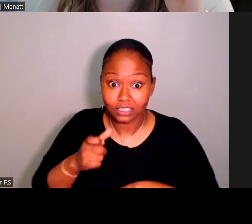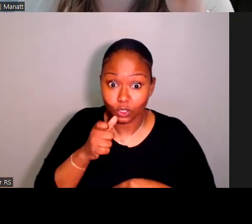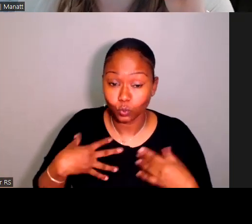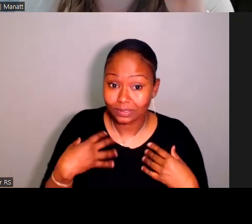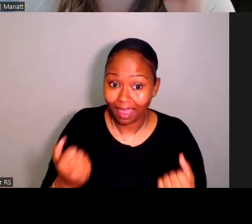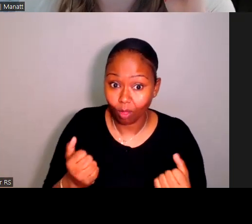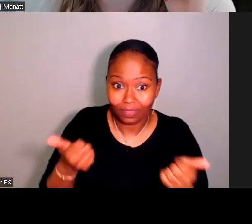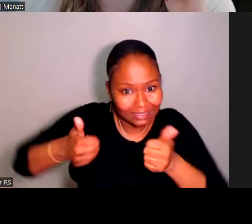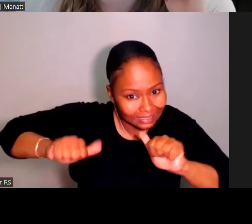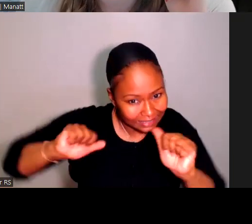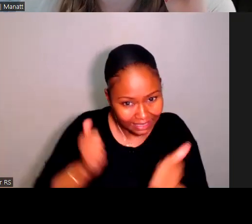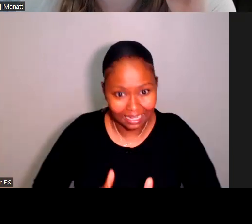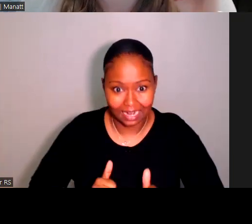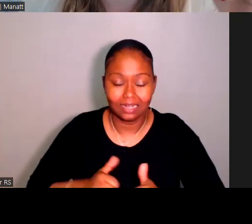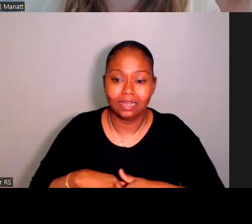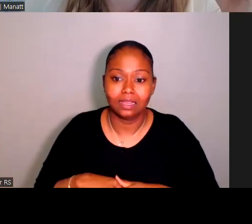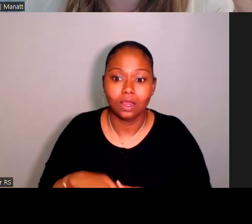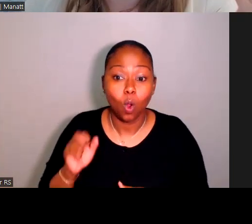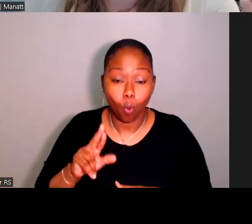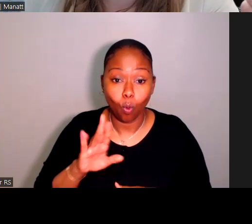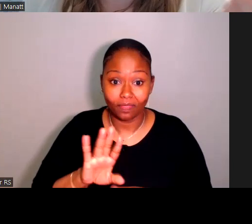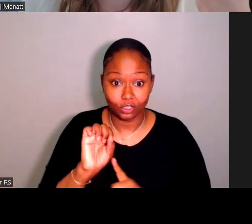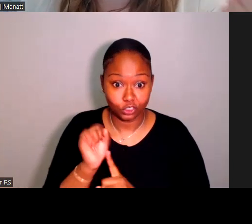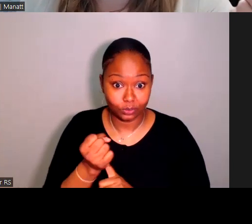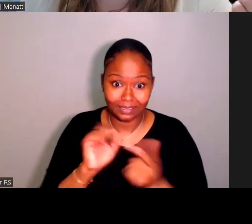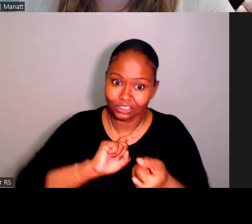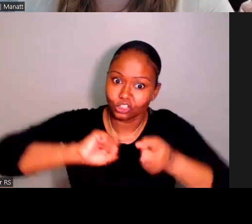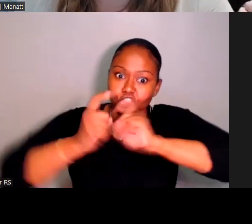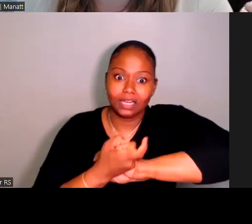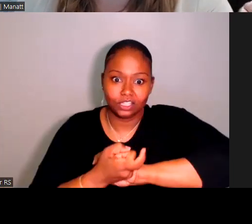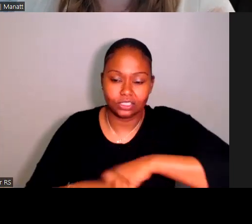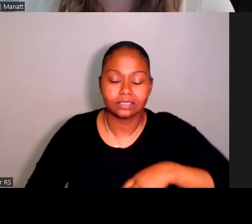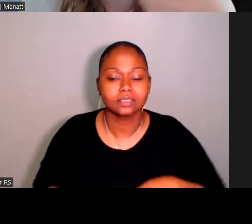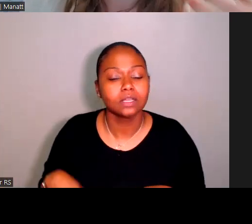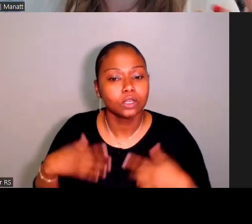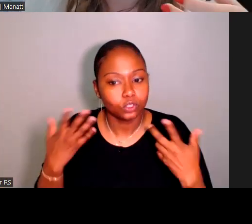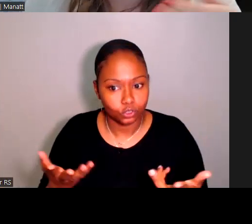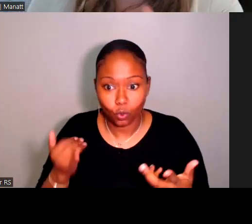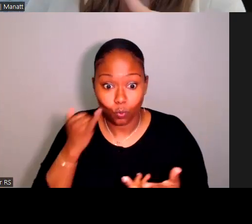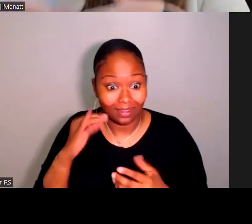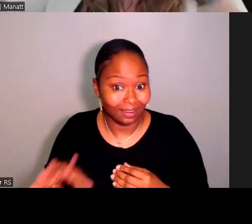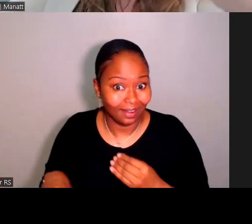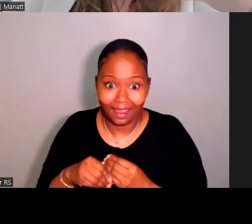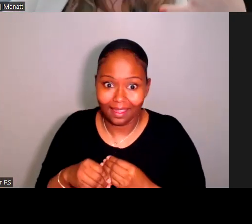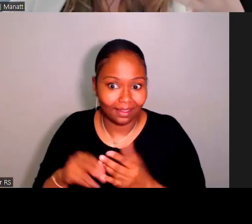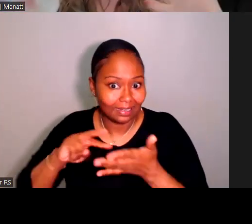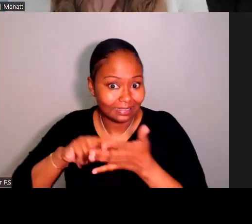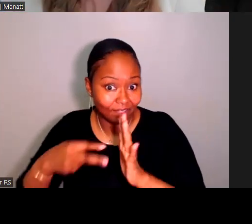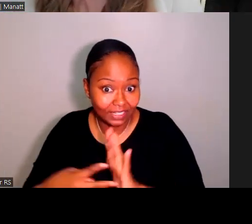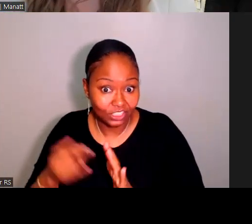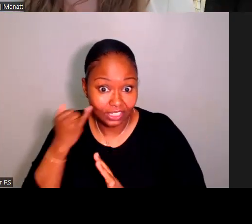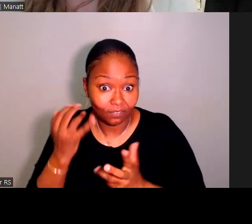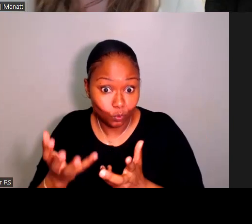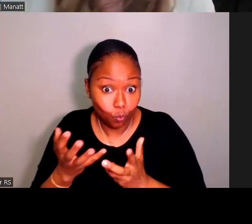a significant change in circumstance. And so the work group can decide to put a lot more definition on that if we'd like, or we can leave that as the very broad